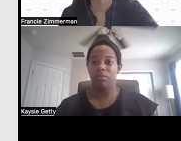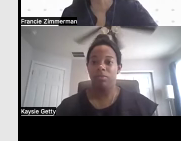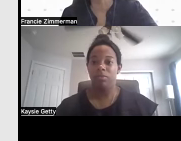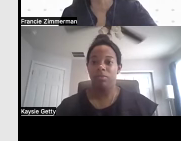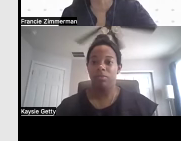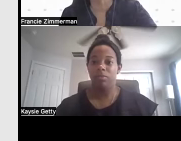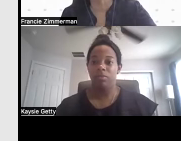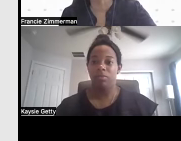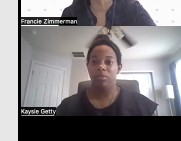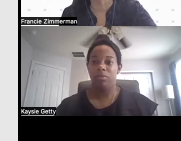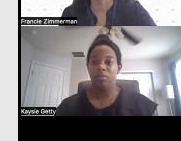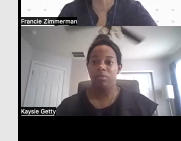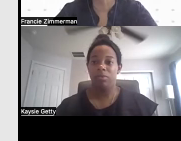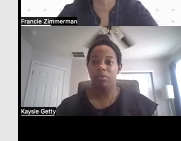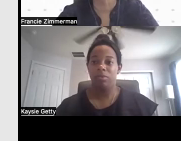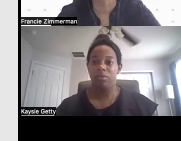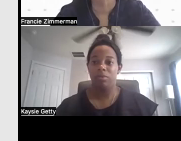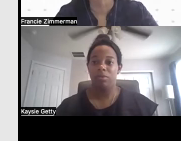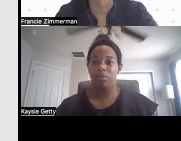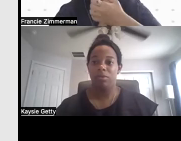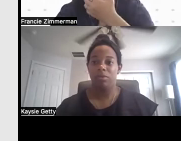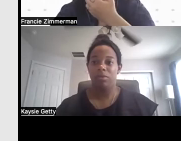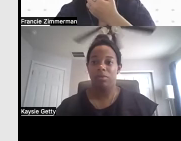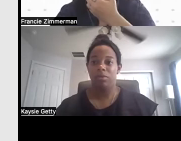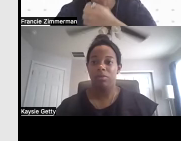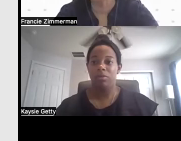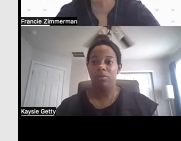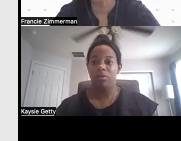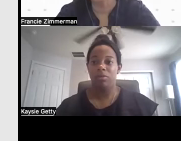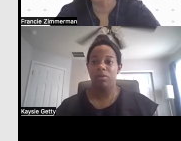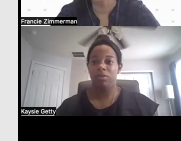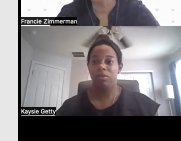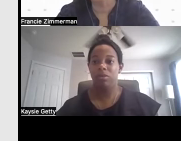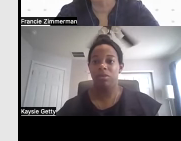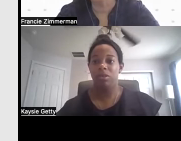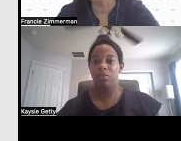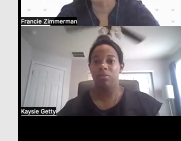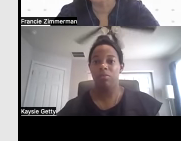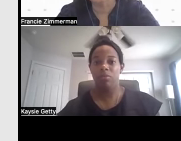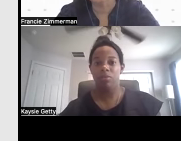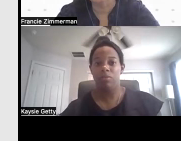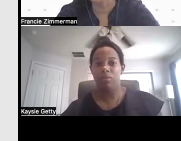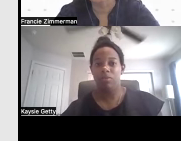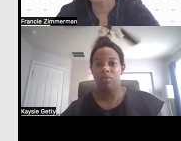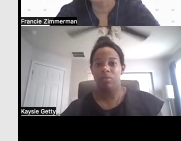could spotlight the second interpreter again, the spotlight was removed for some reason.